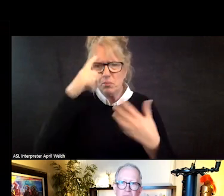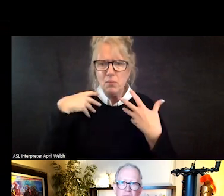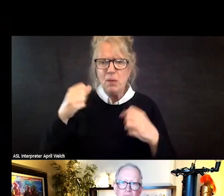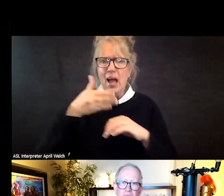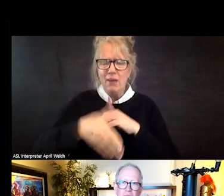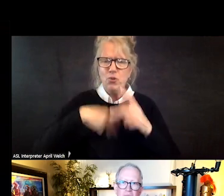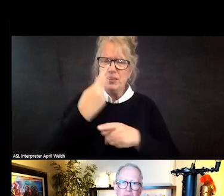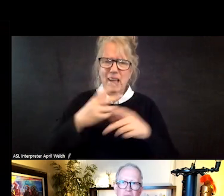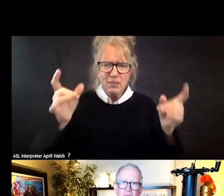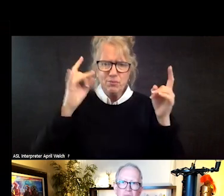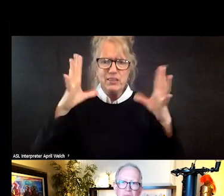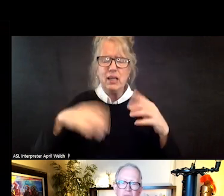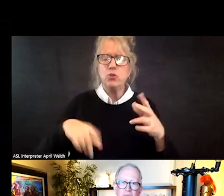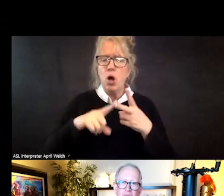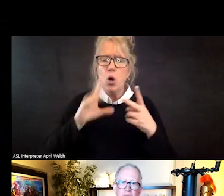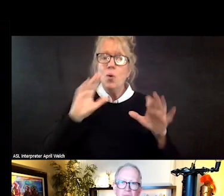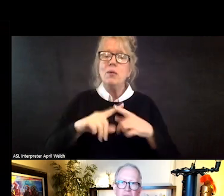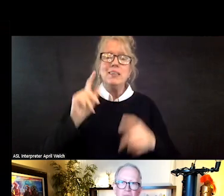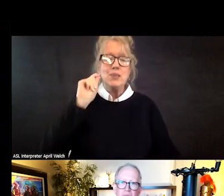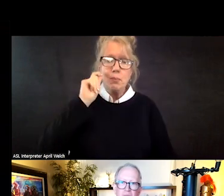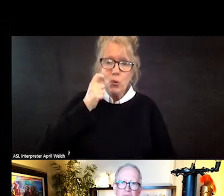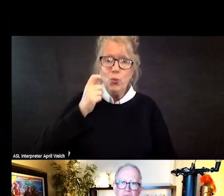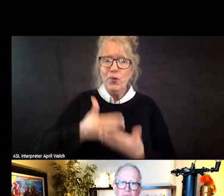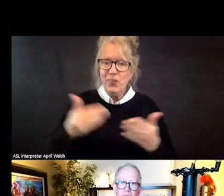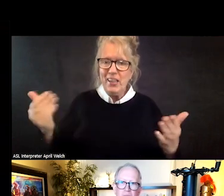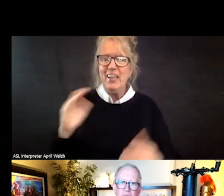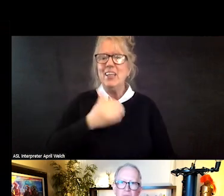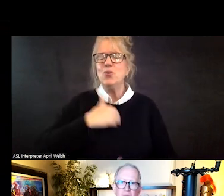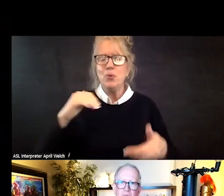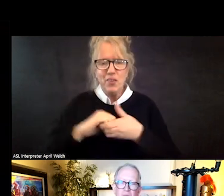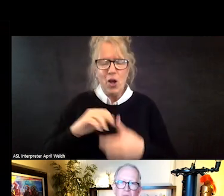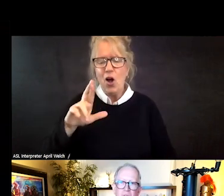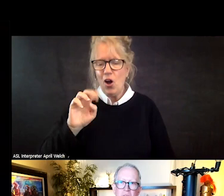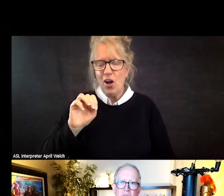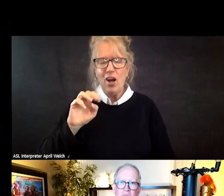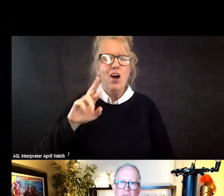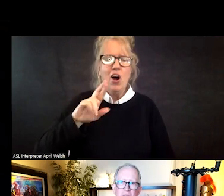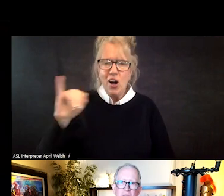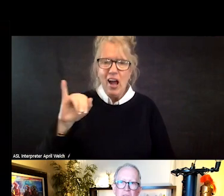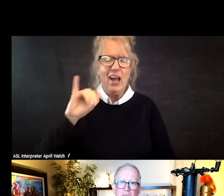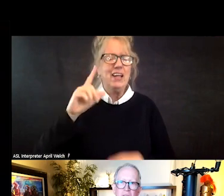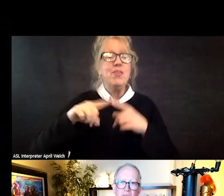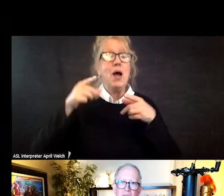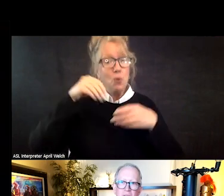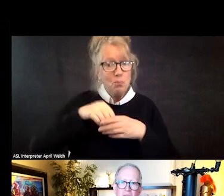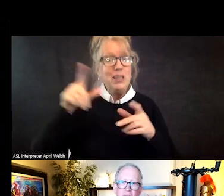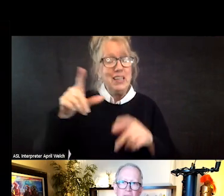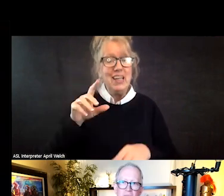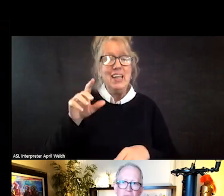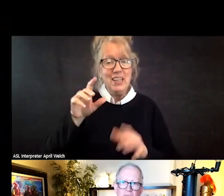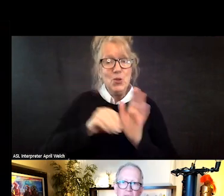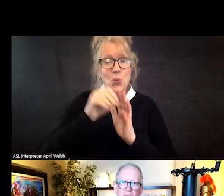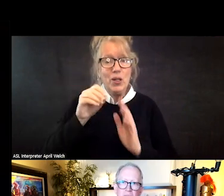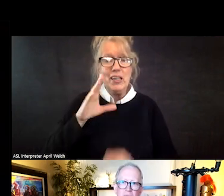like this. And then, of course, we're going to be doing some cool things along with our partner, RI International, around Super Bowl that's going to be in New Orleans, kind of how all that ties